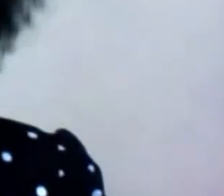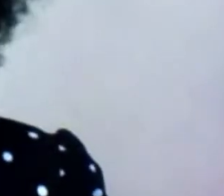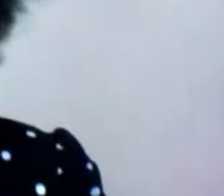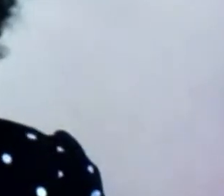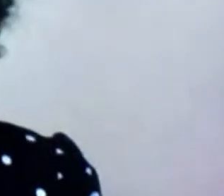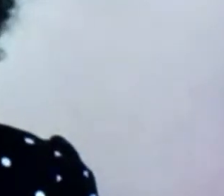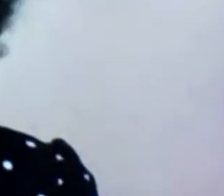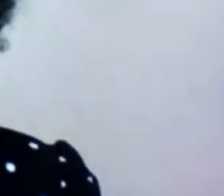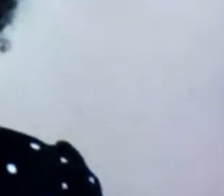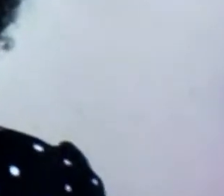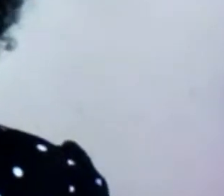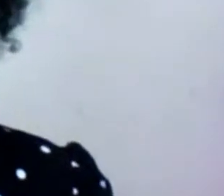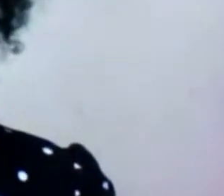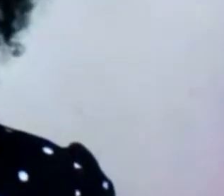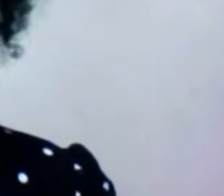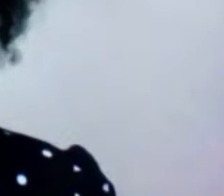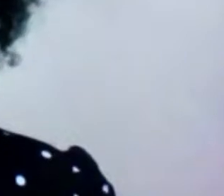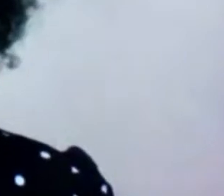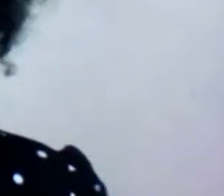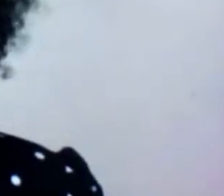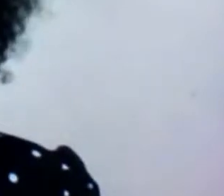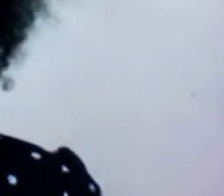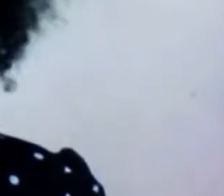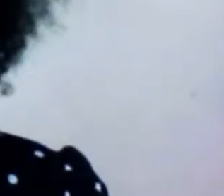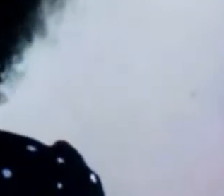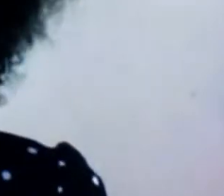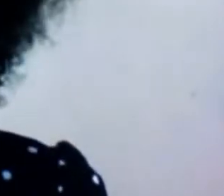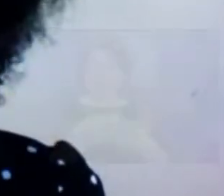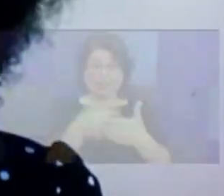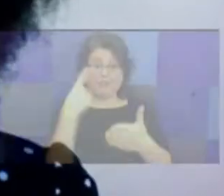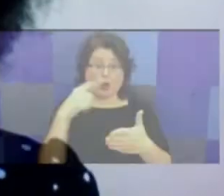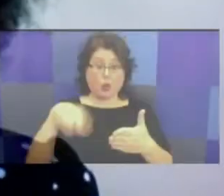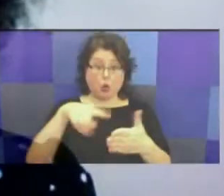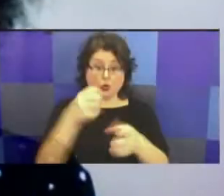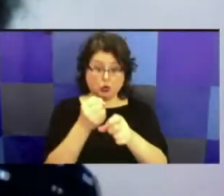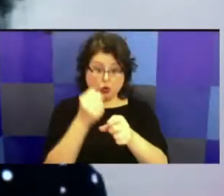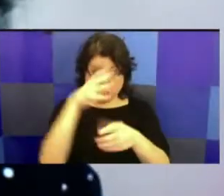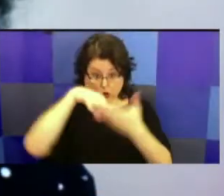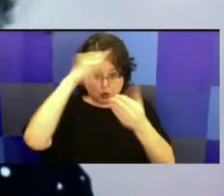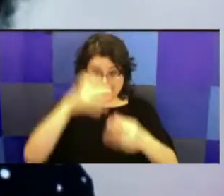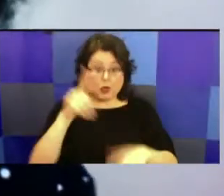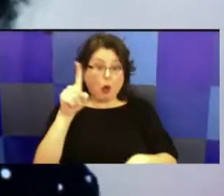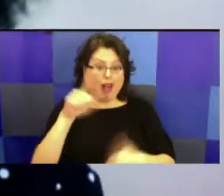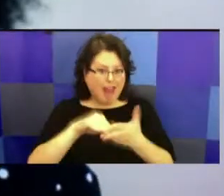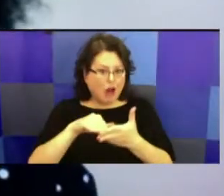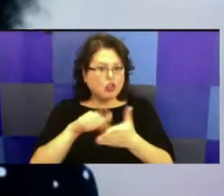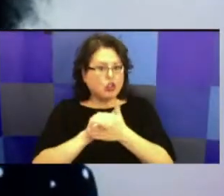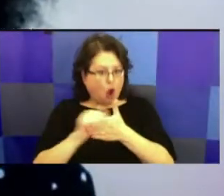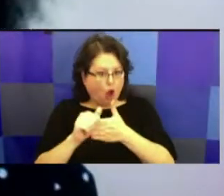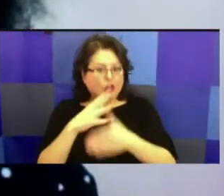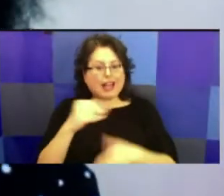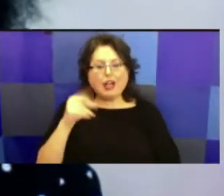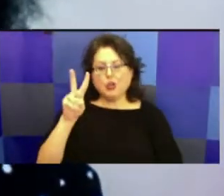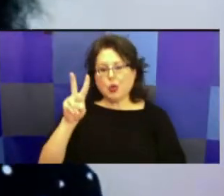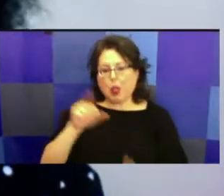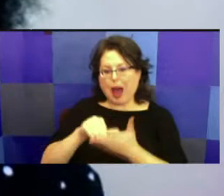staffing, as well as the scholarships that our students receive every year, the $1,000 that I mentioned and the $2,000 to study